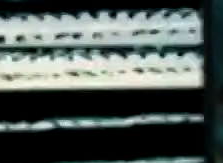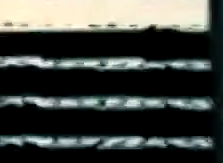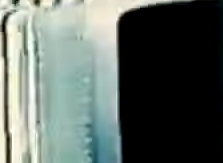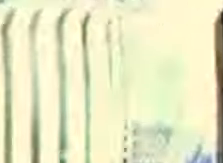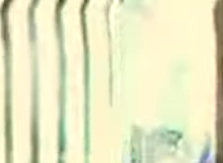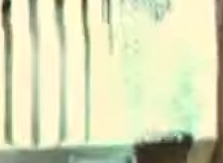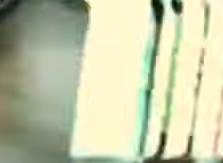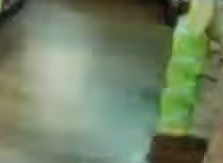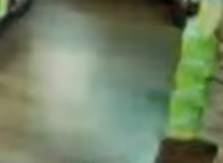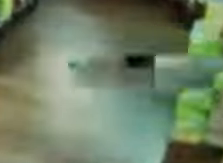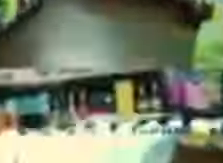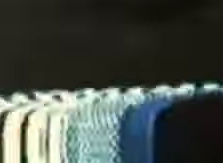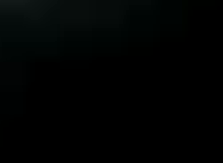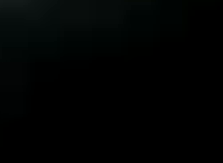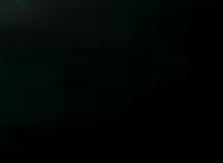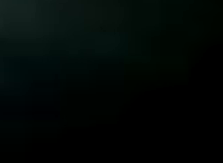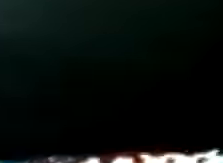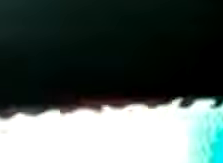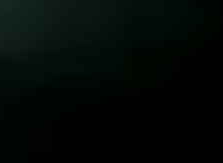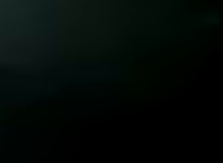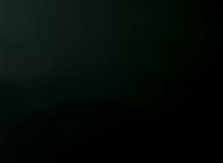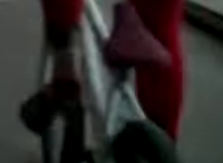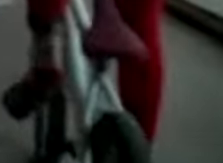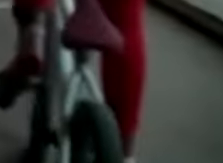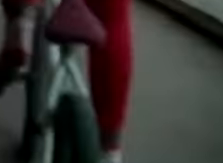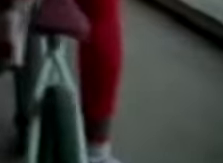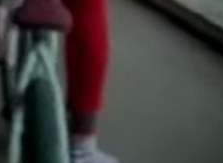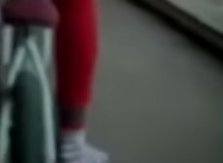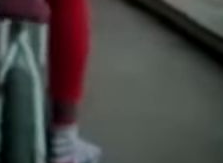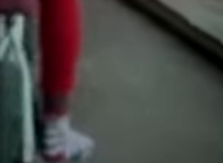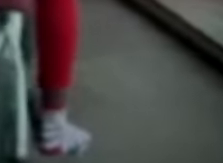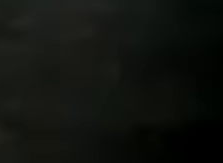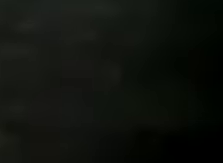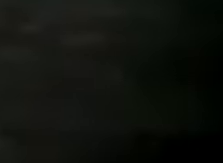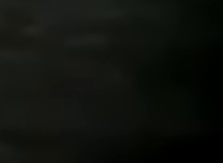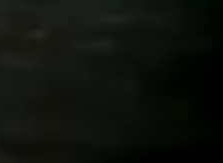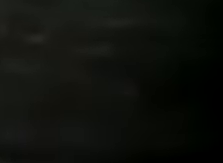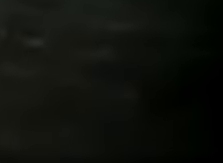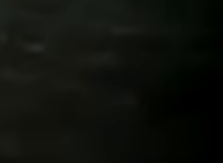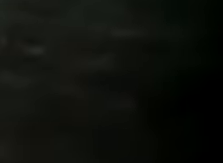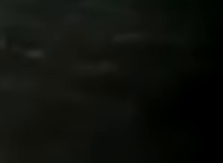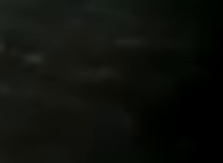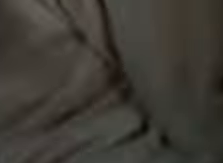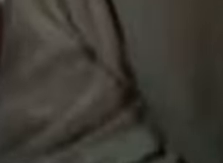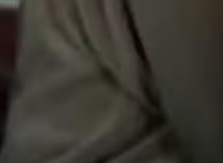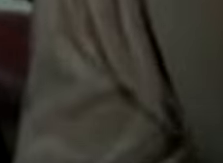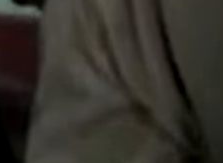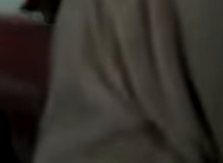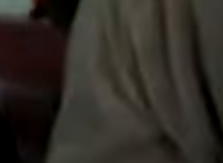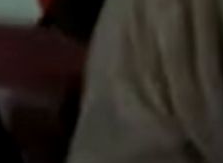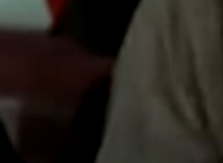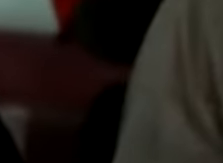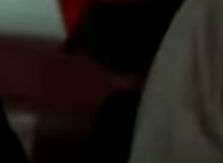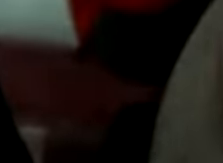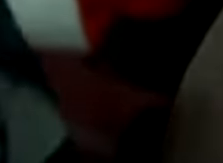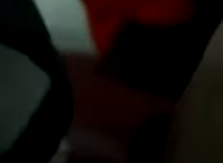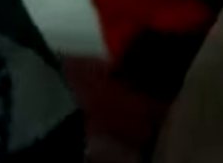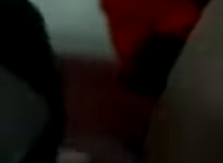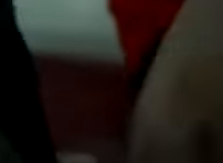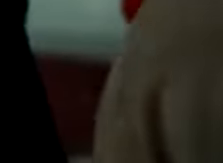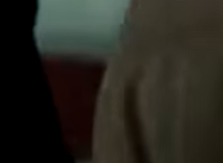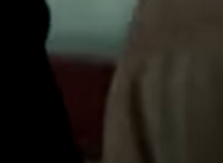Storyteller. Viri, a talented songwriter, guitarist, and a performing artist signed under Soul Generation Record, is known for his